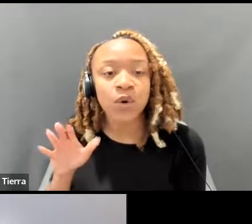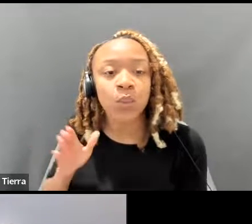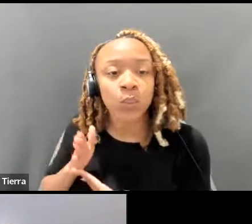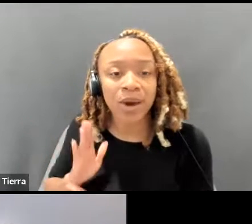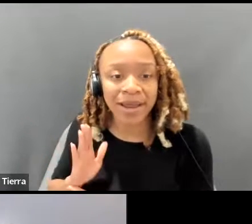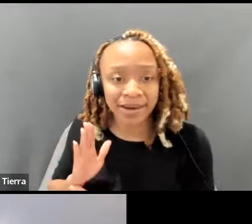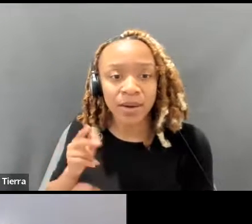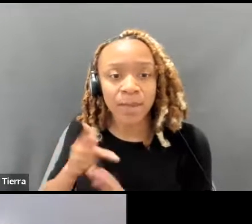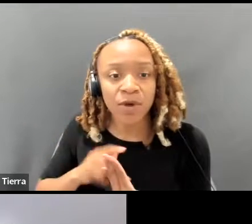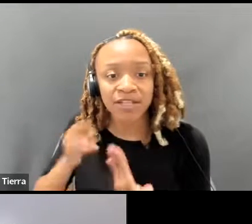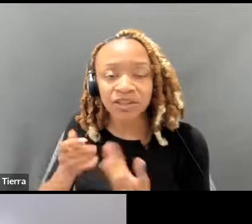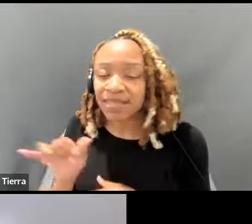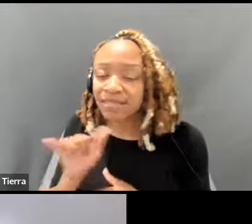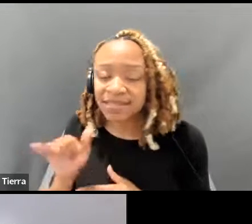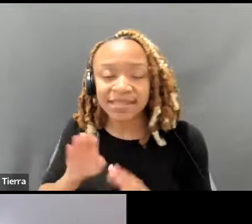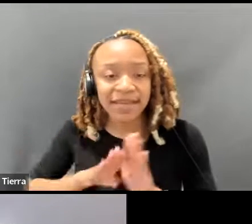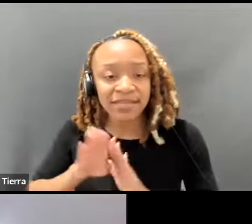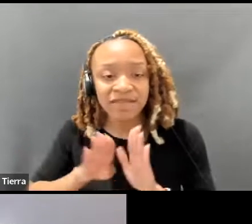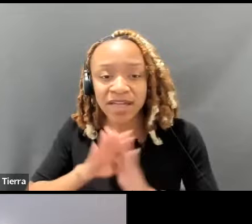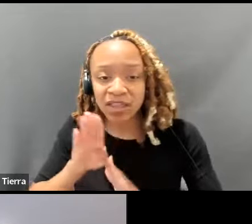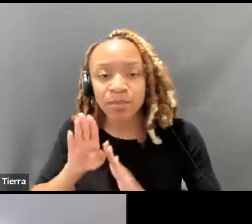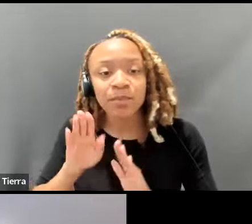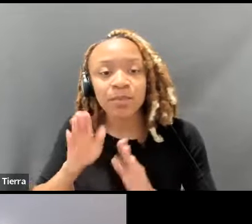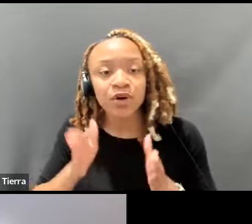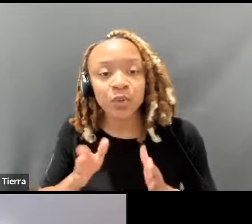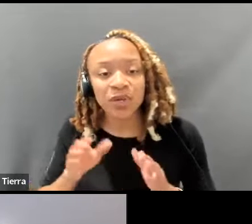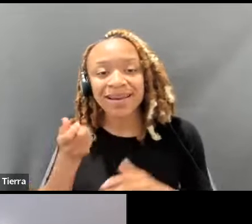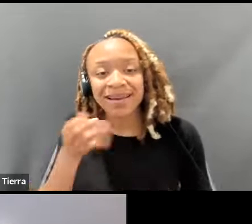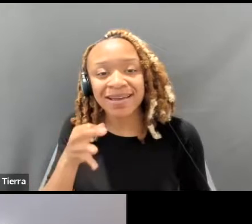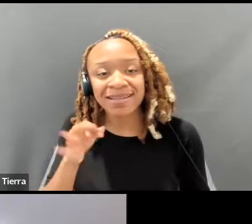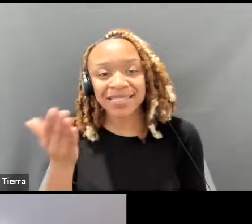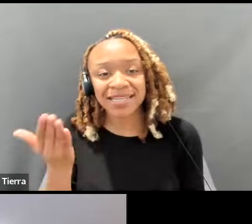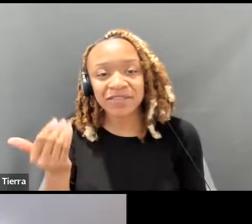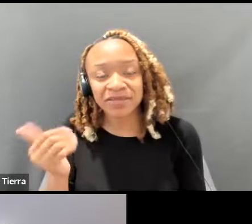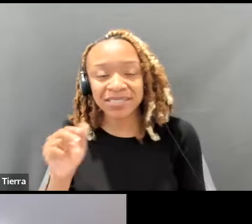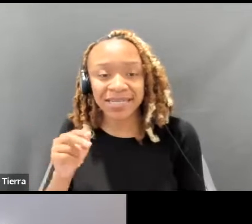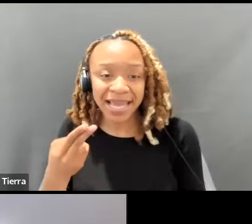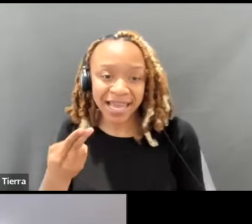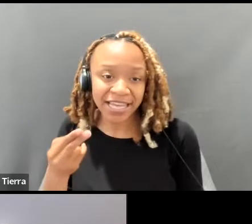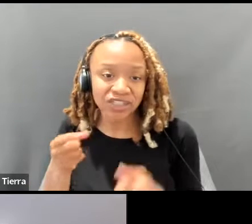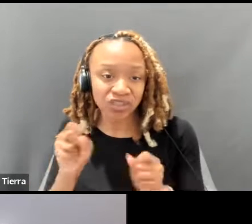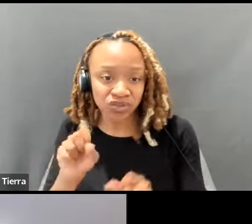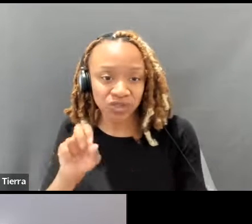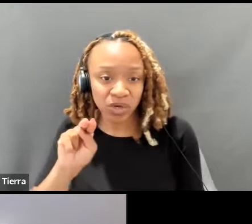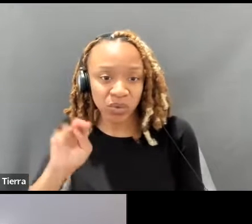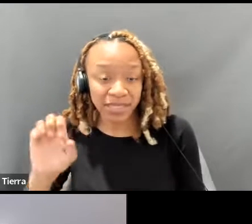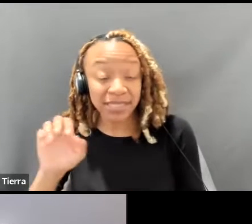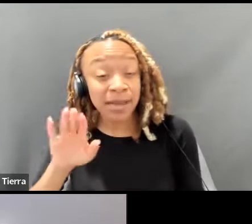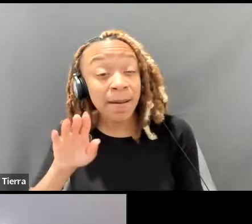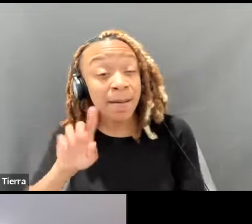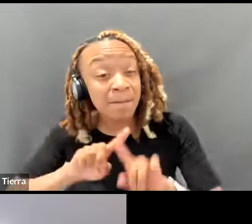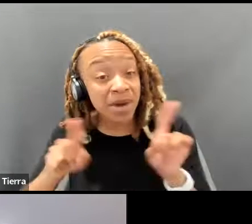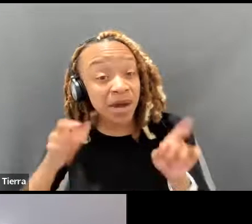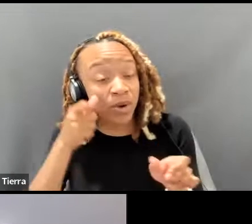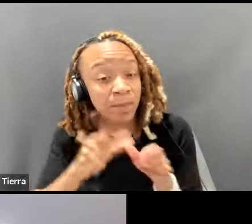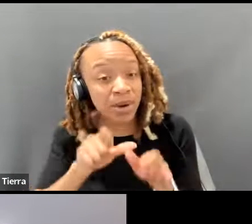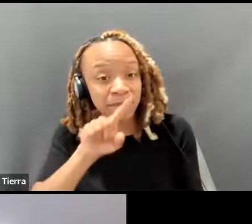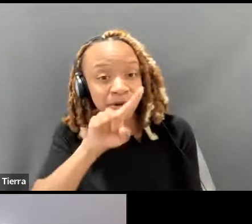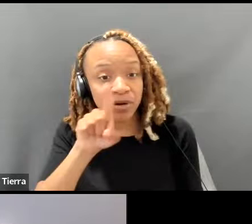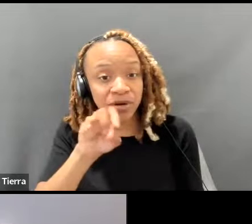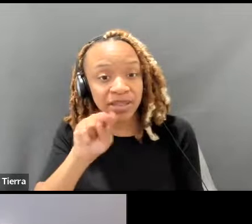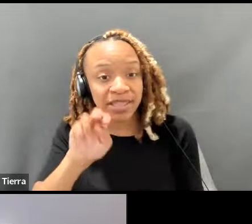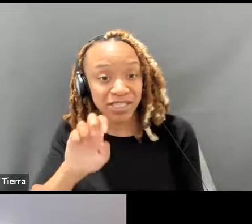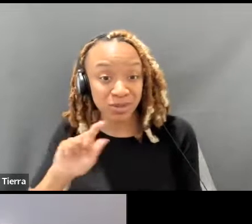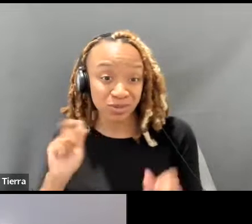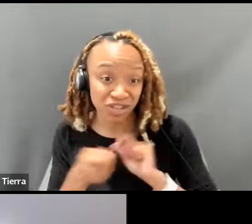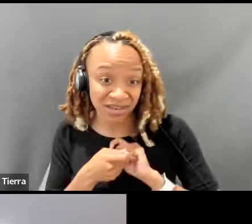developer that did 1915 H Street Northeast, but you have to recall that the zoning changed during